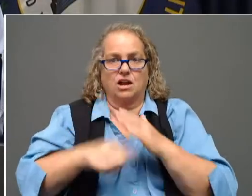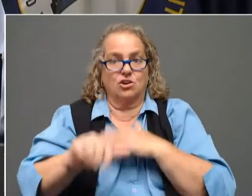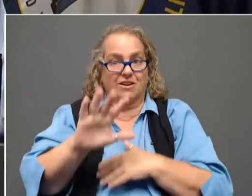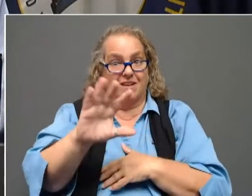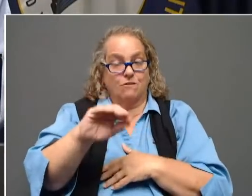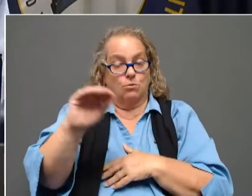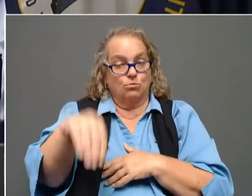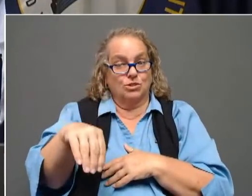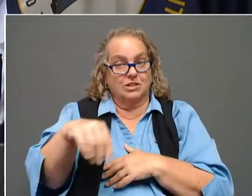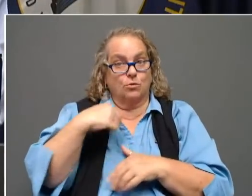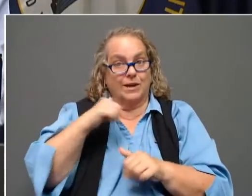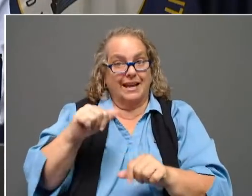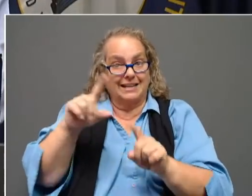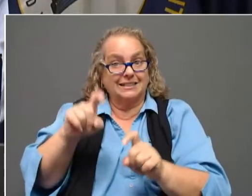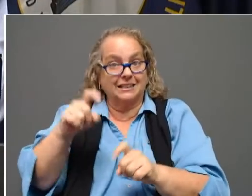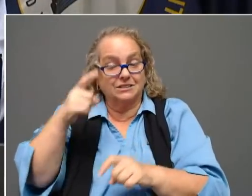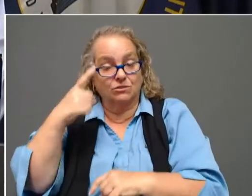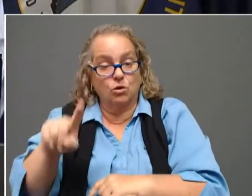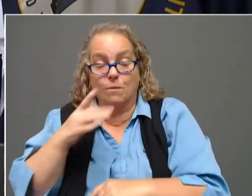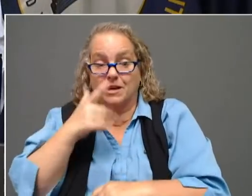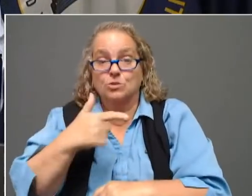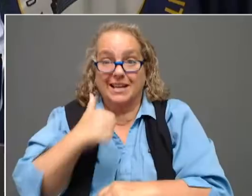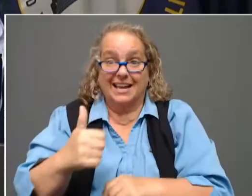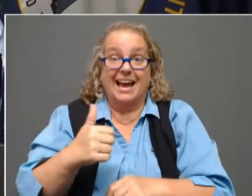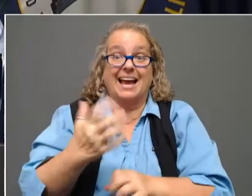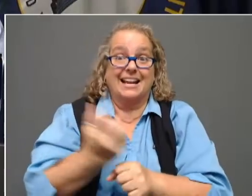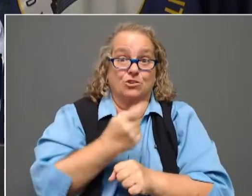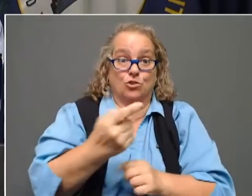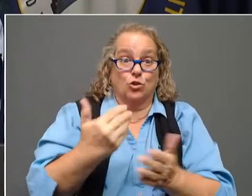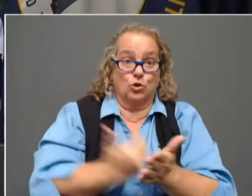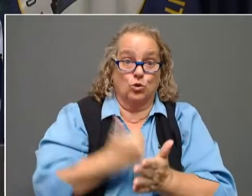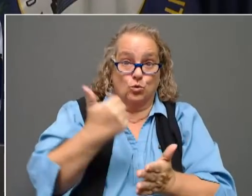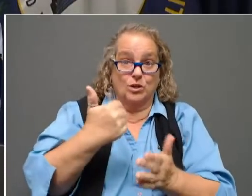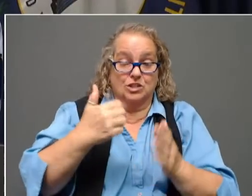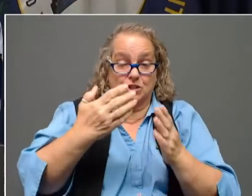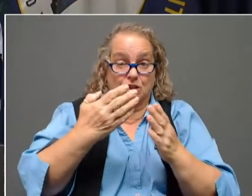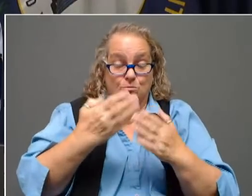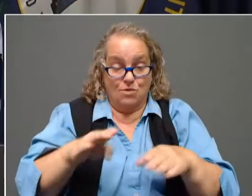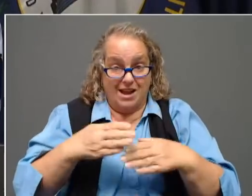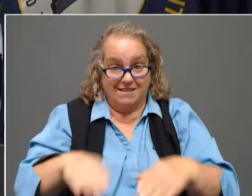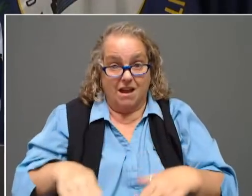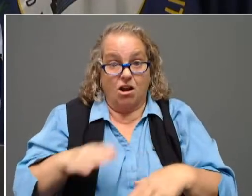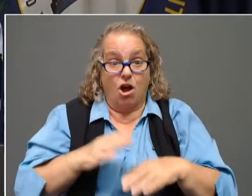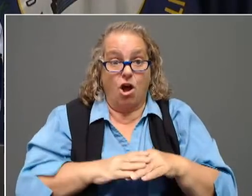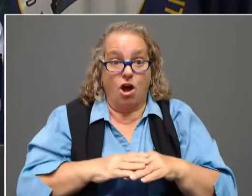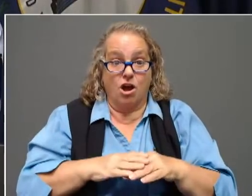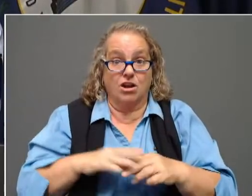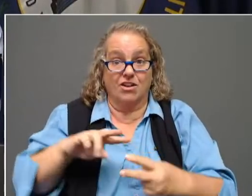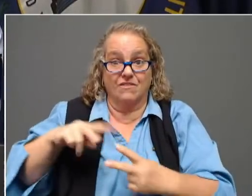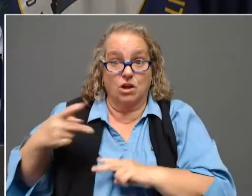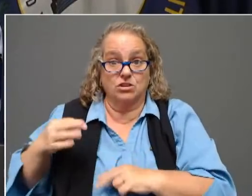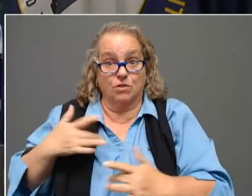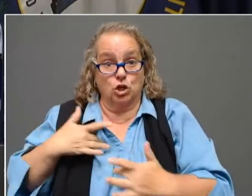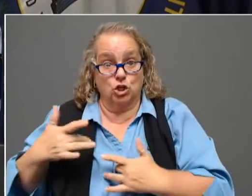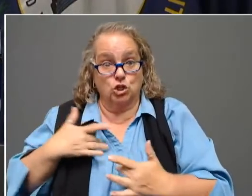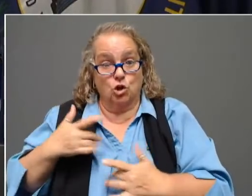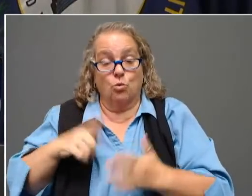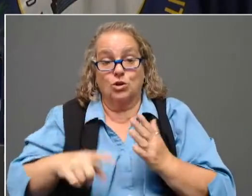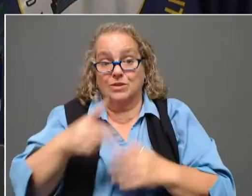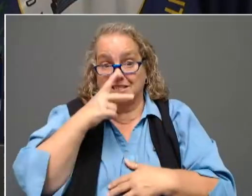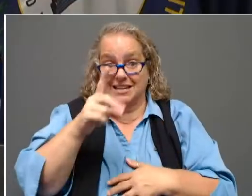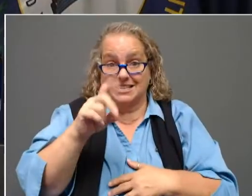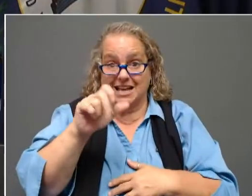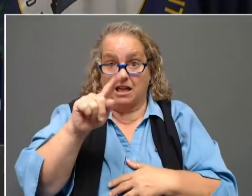5%. We can get you the newest breakdown on variants of concern. What you see is the Delta variant is jumping up